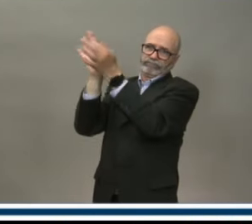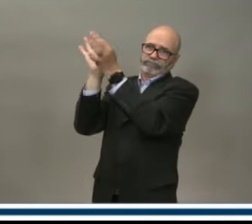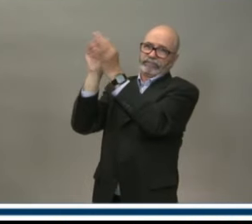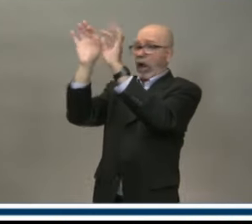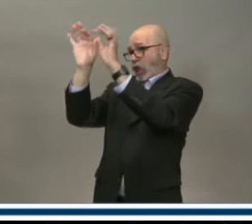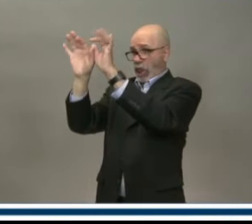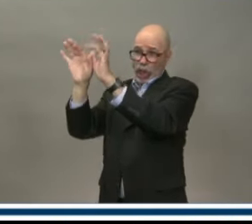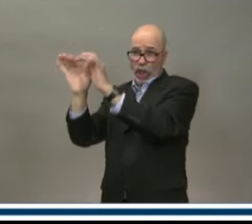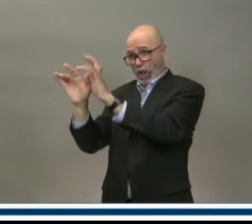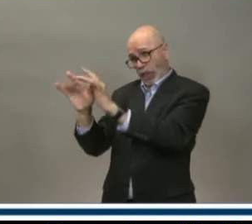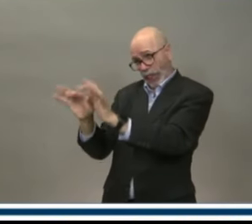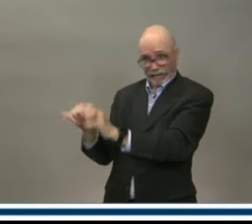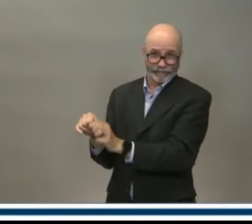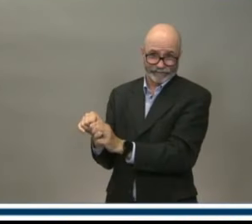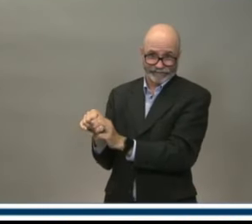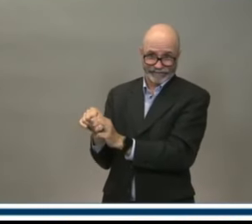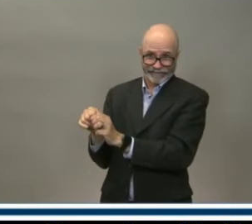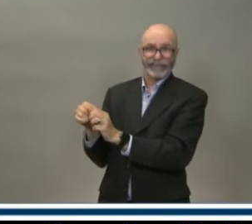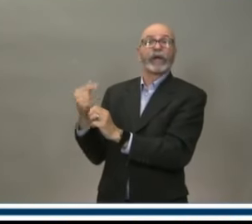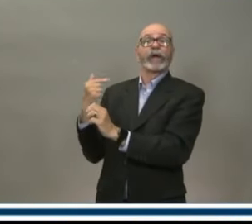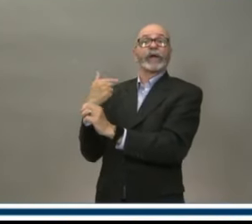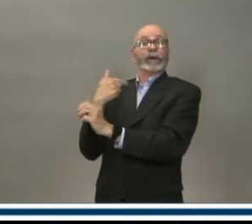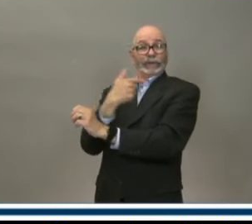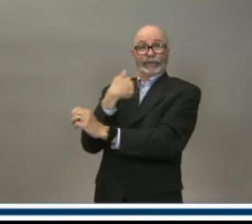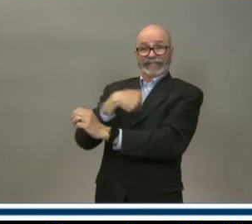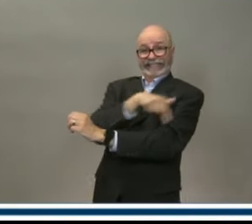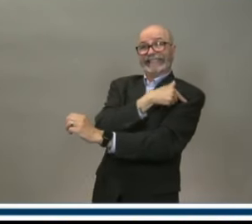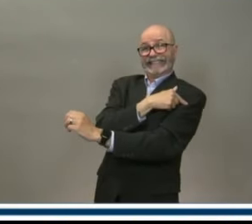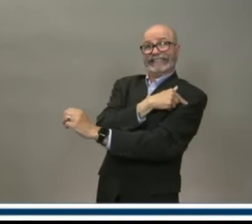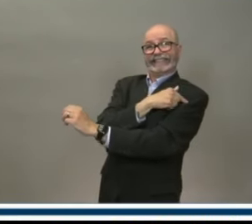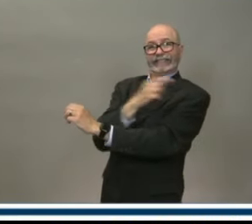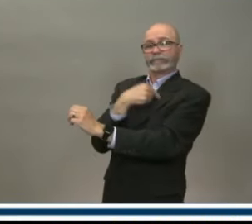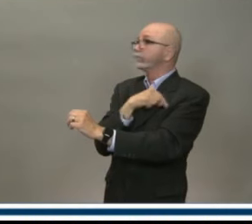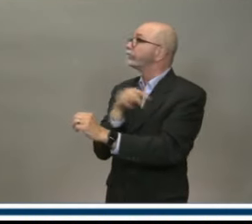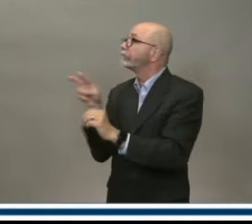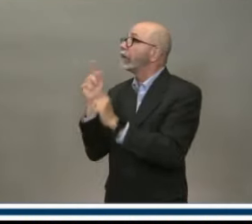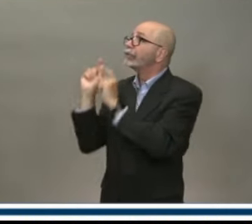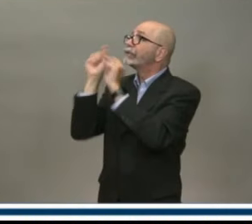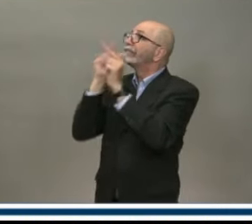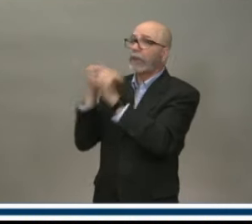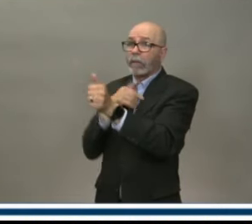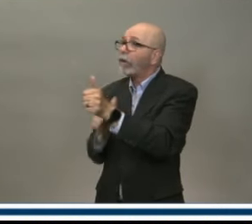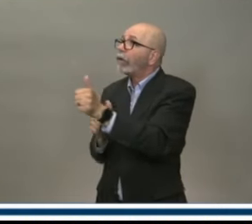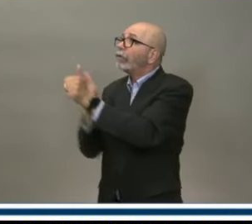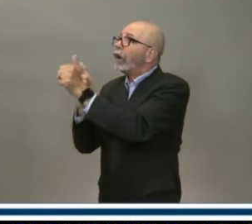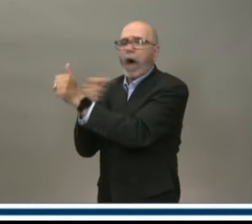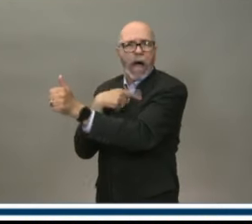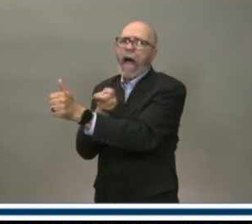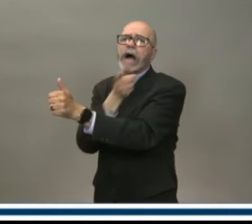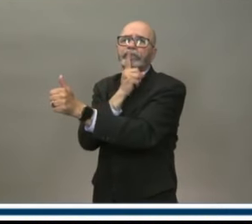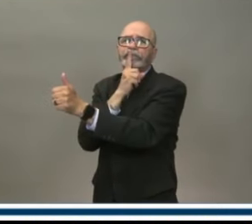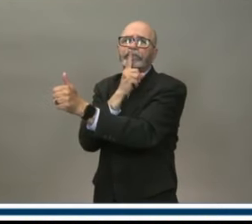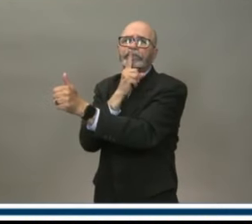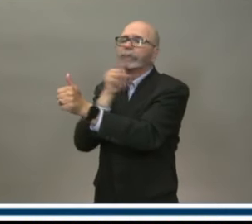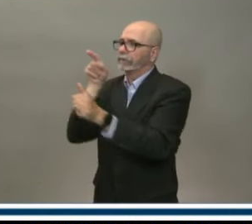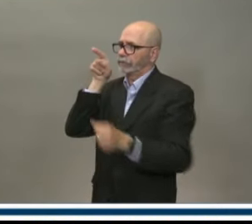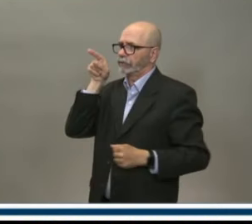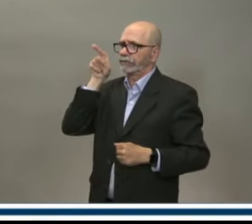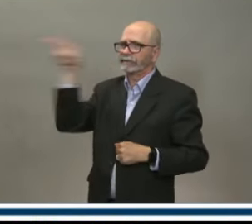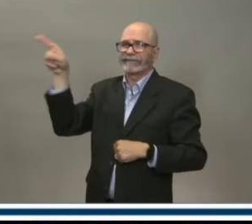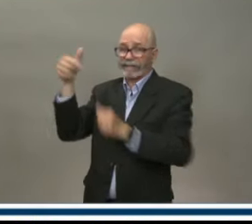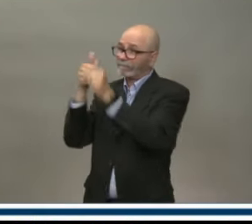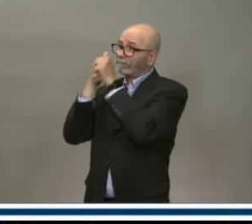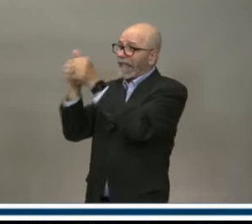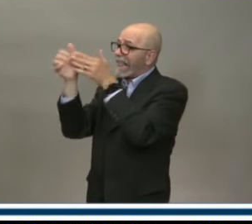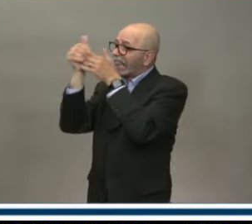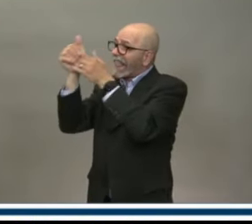We would not go from what's happening by Twitter. We would need the lead agency to actually craft the message so that we could put that out,